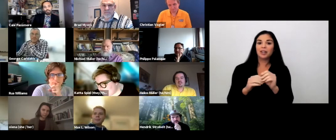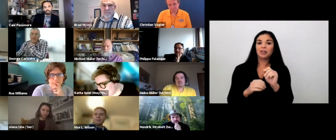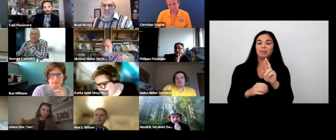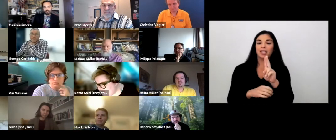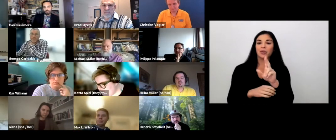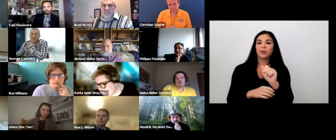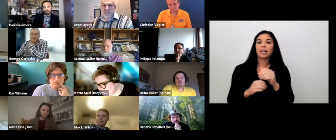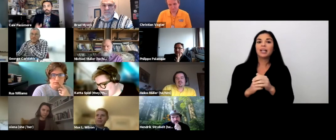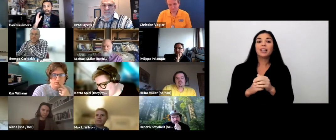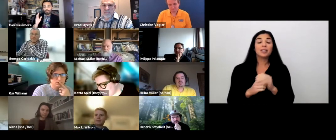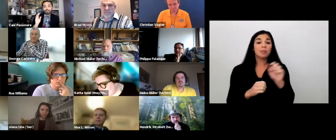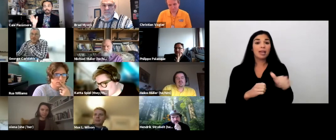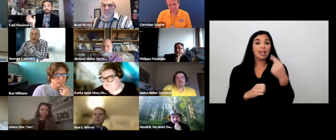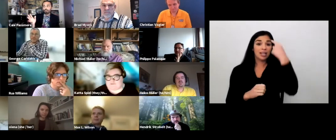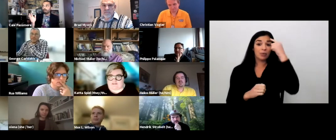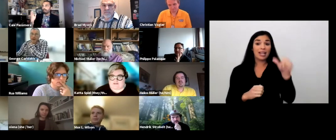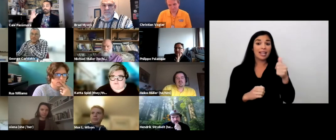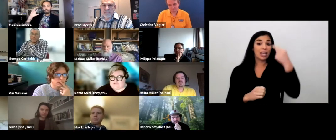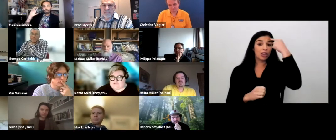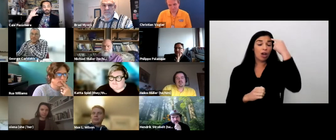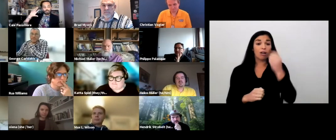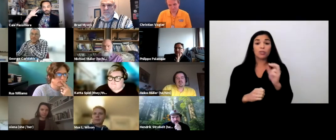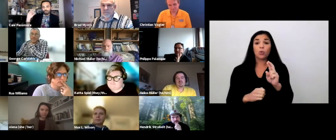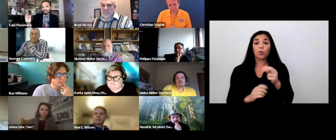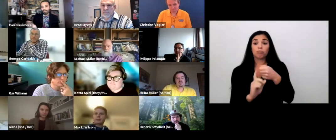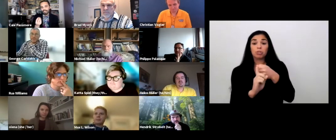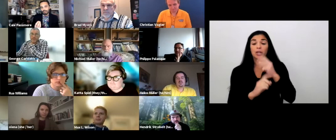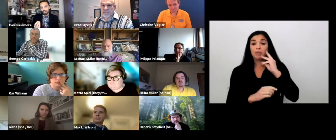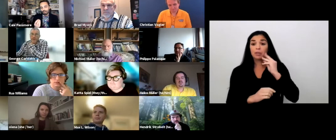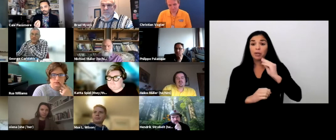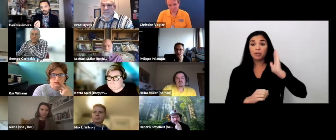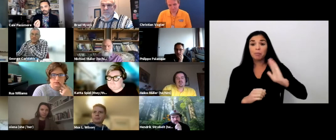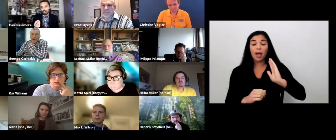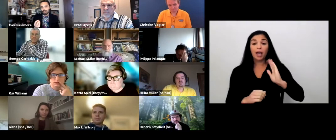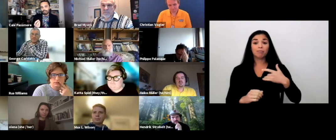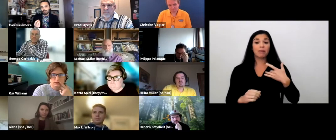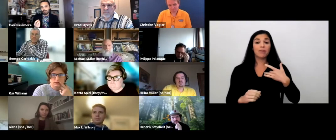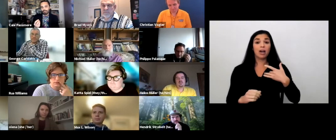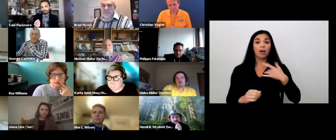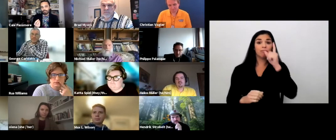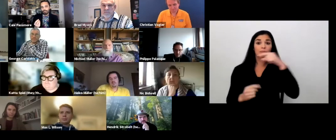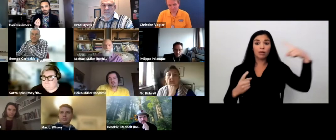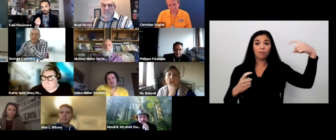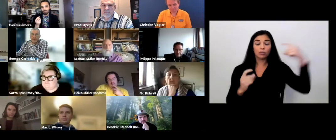Does anyone have any thoughts or past experiences where, like, virtual conferences have really come together around networking and that's